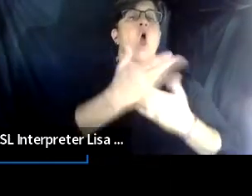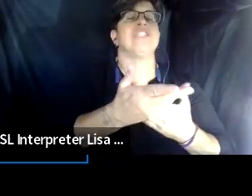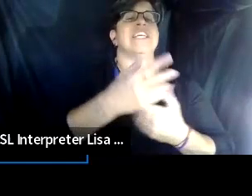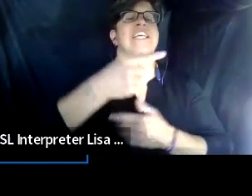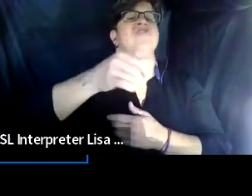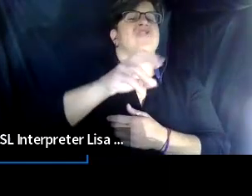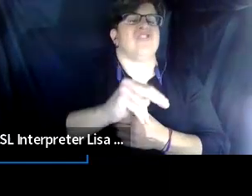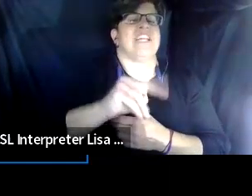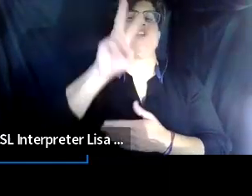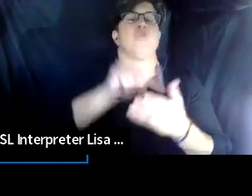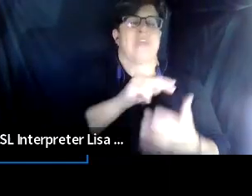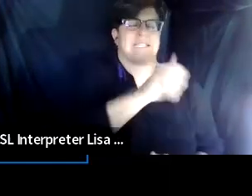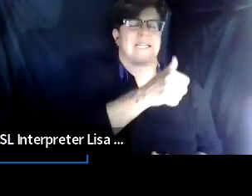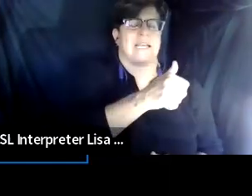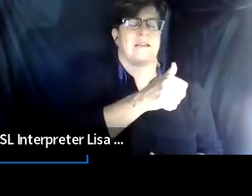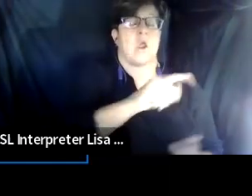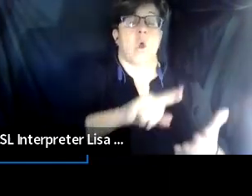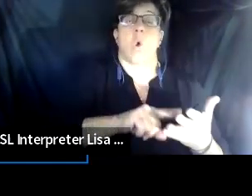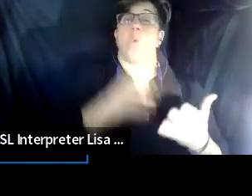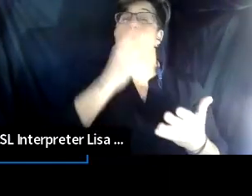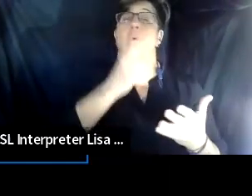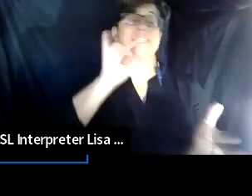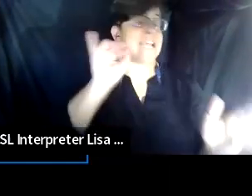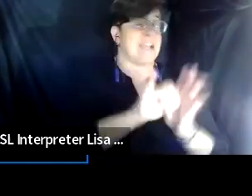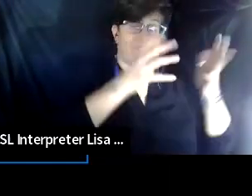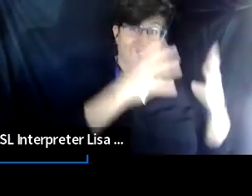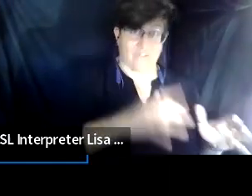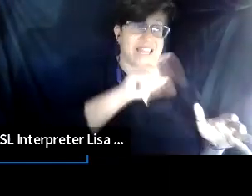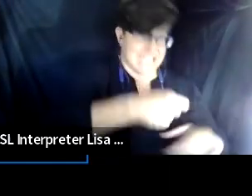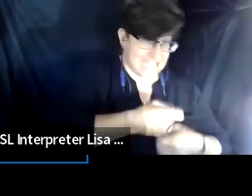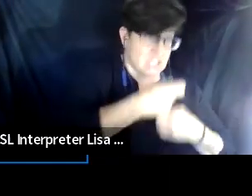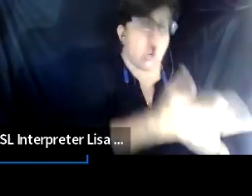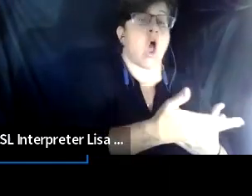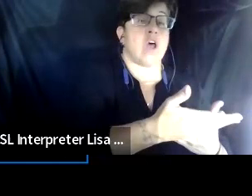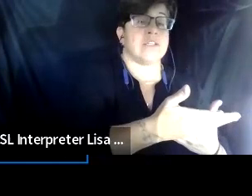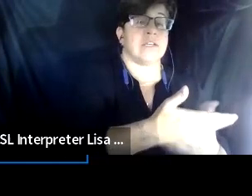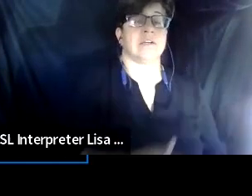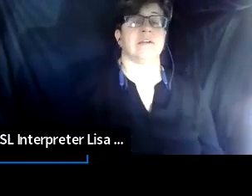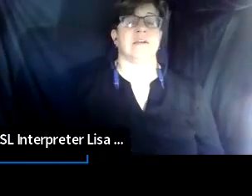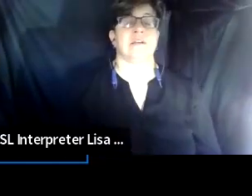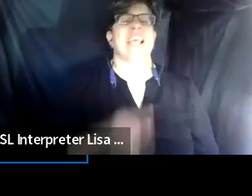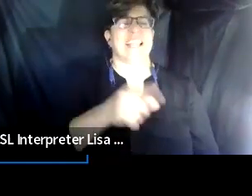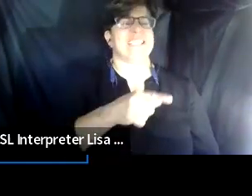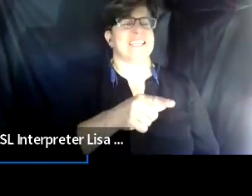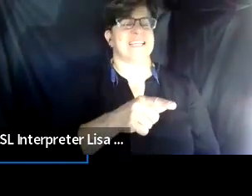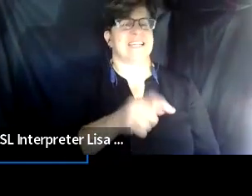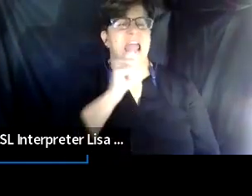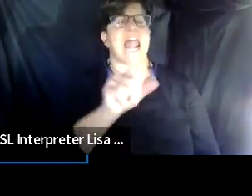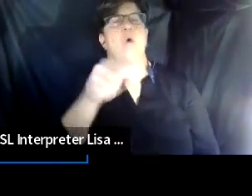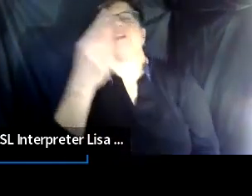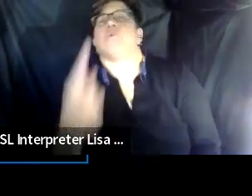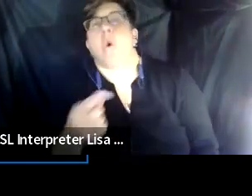once we identified this is the cause for RP in our population, and not only the cause, the one cause, but actually the main cause for recessive RP